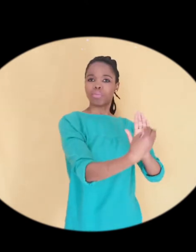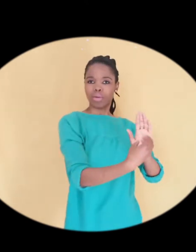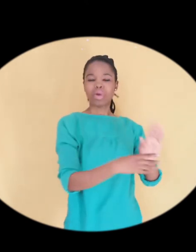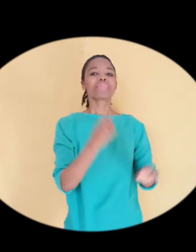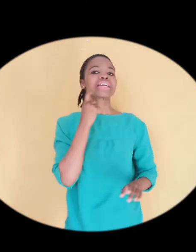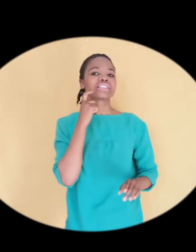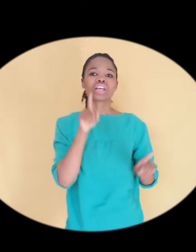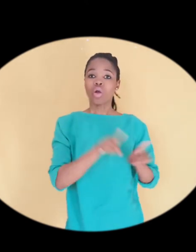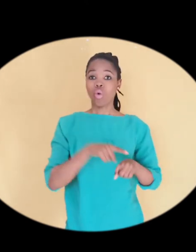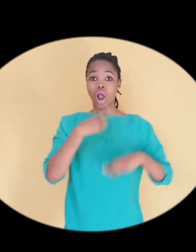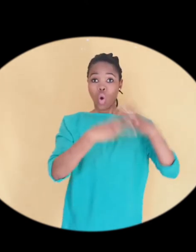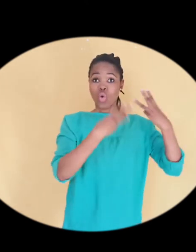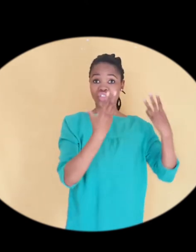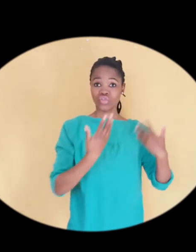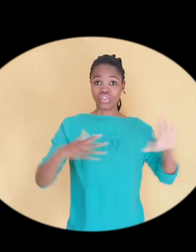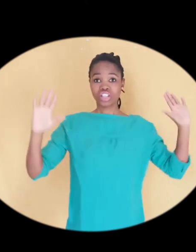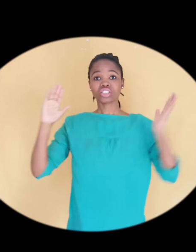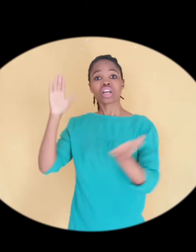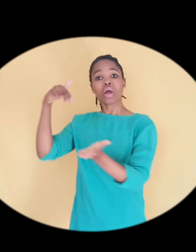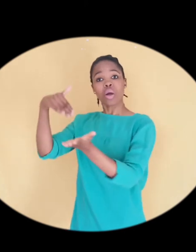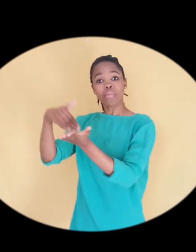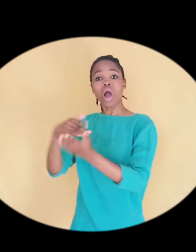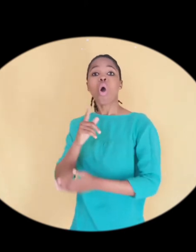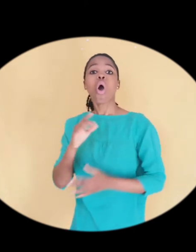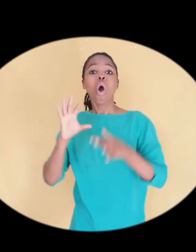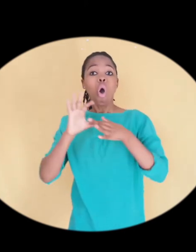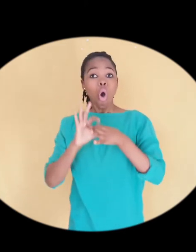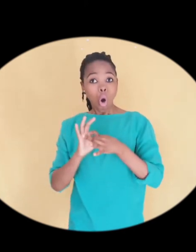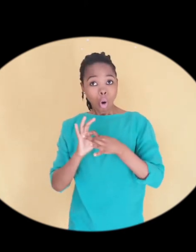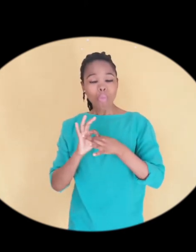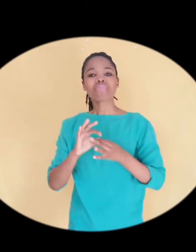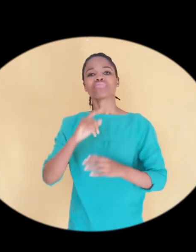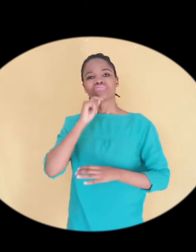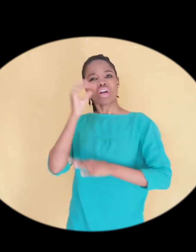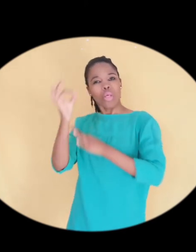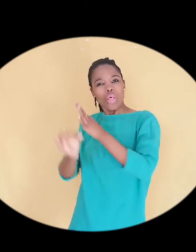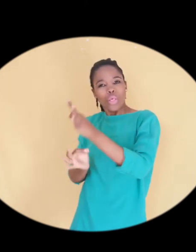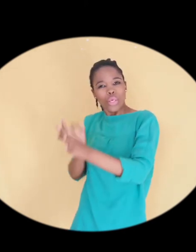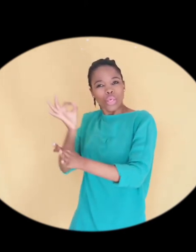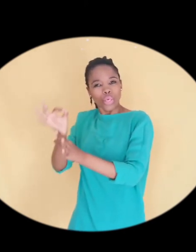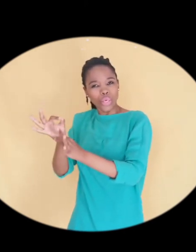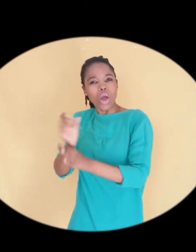say. Because I'd write it after work. So in the night, into like